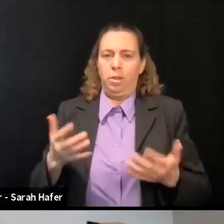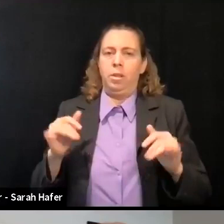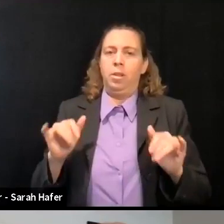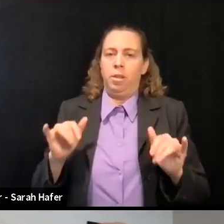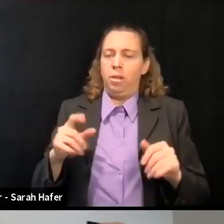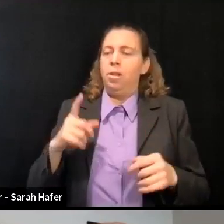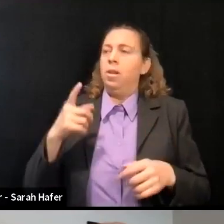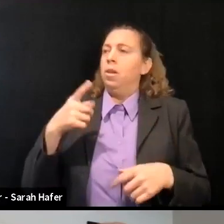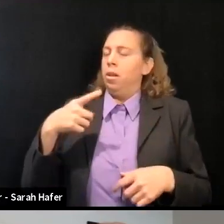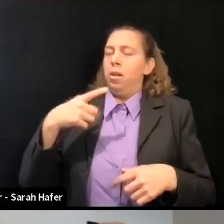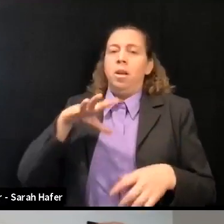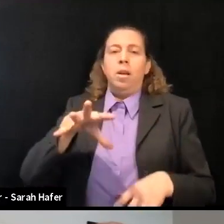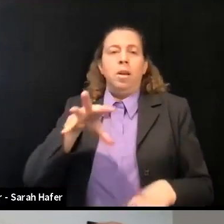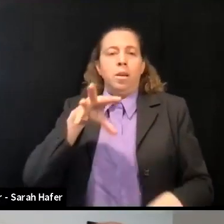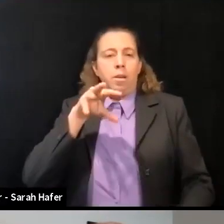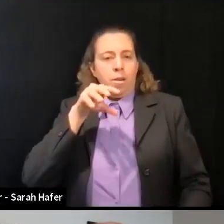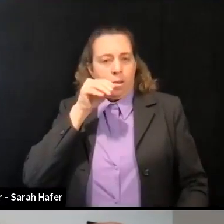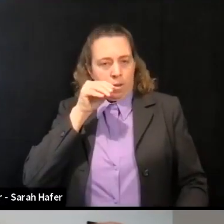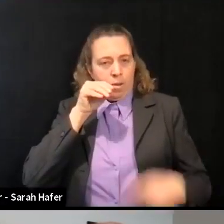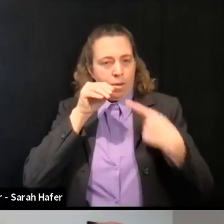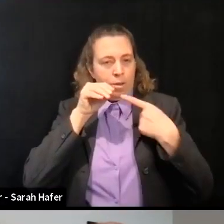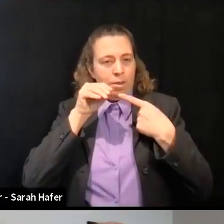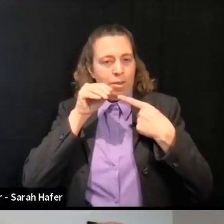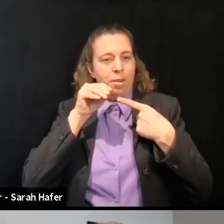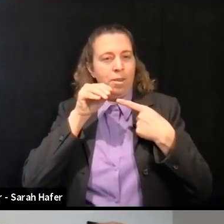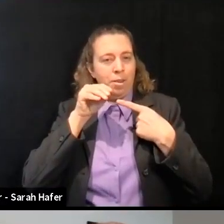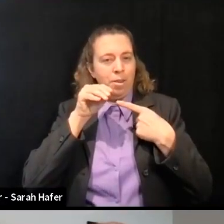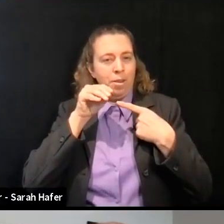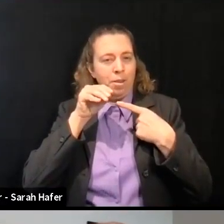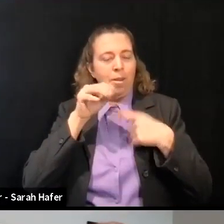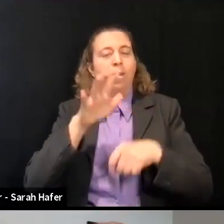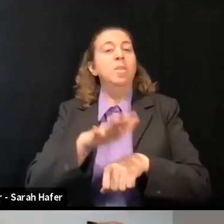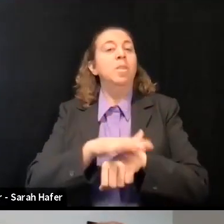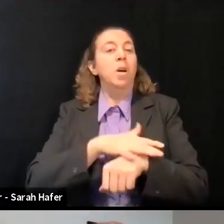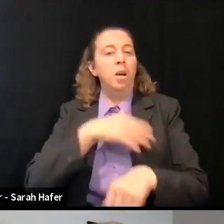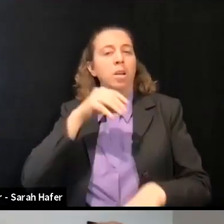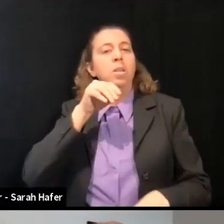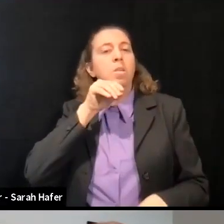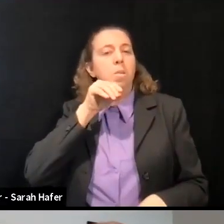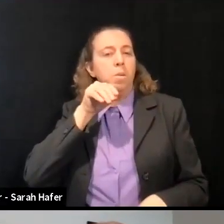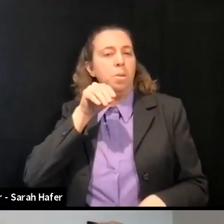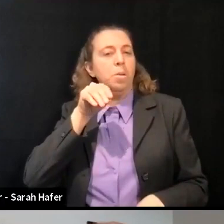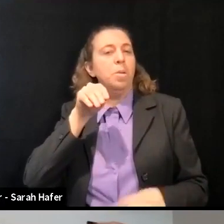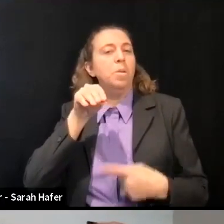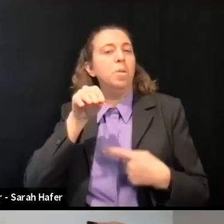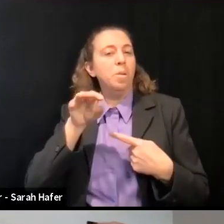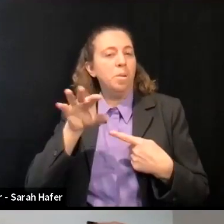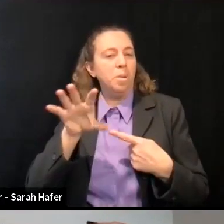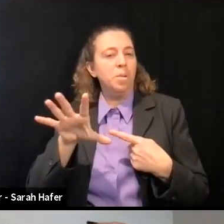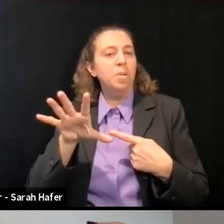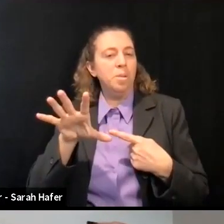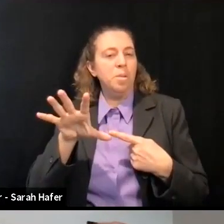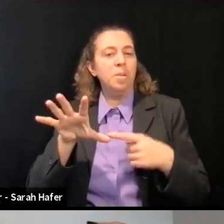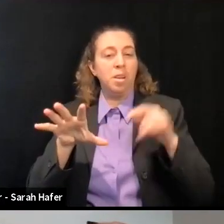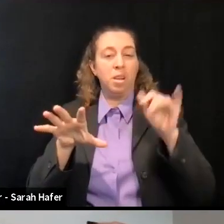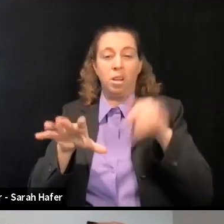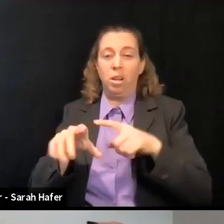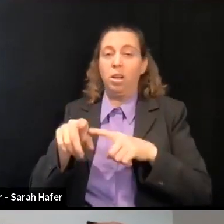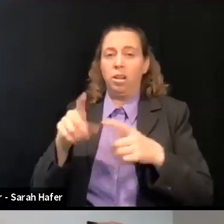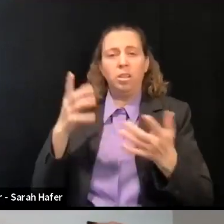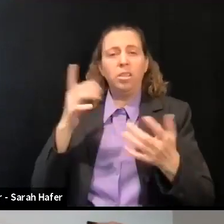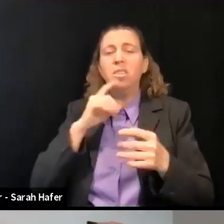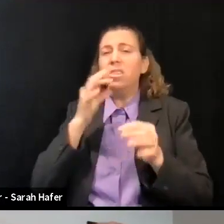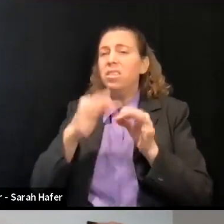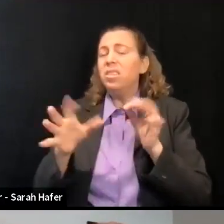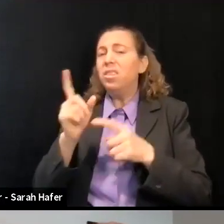big inhalation and a slow exhalation. And sometimes just that brief moment of rest may help